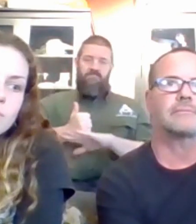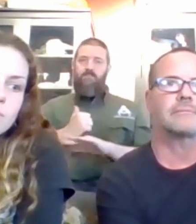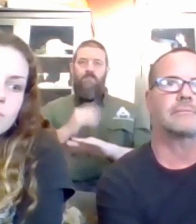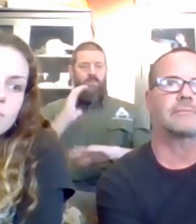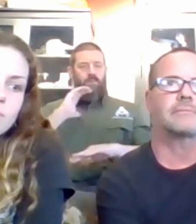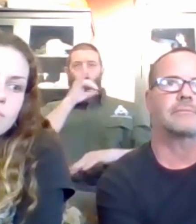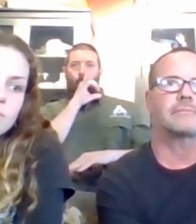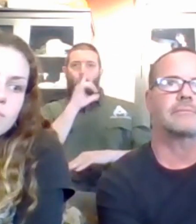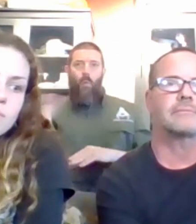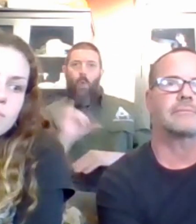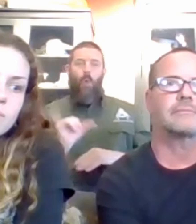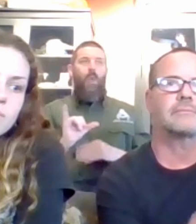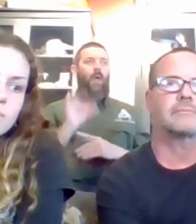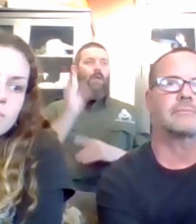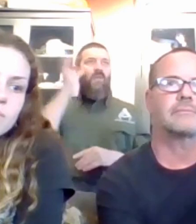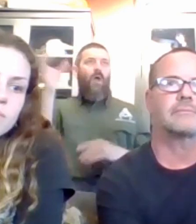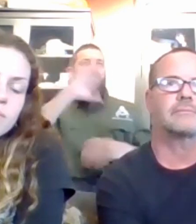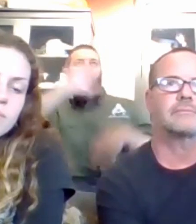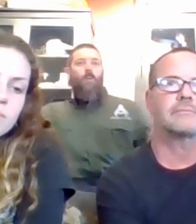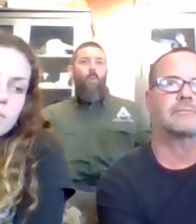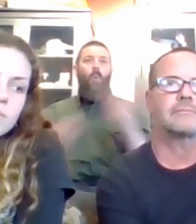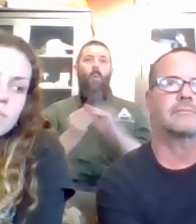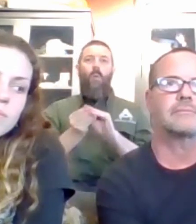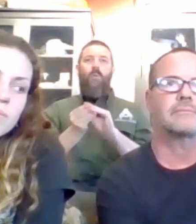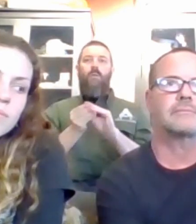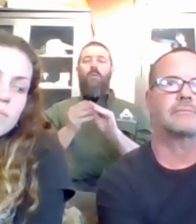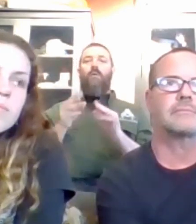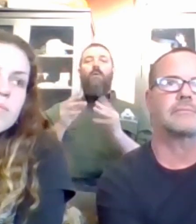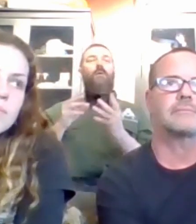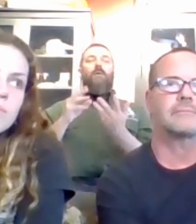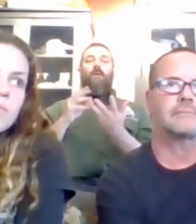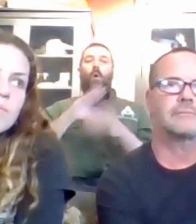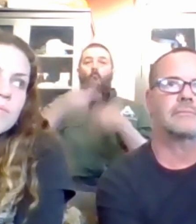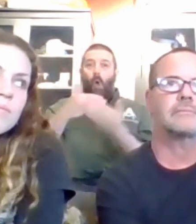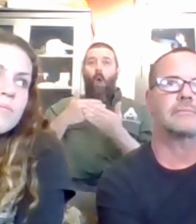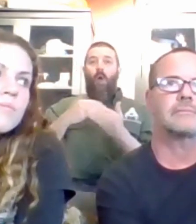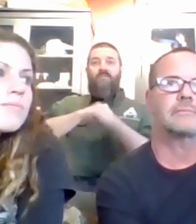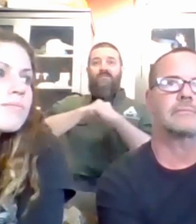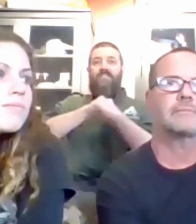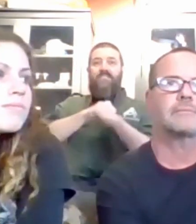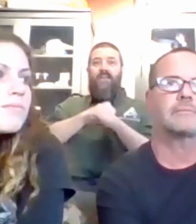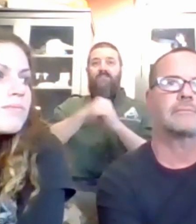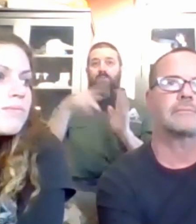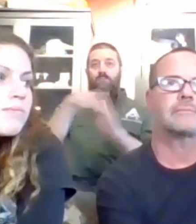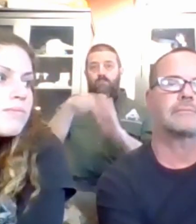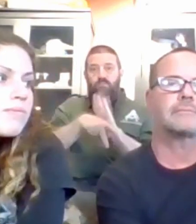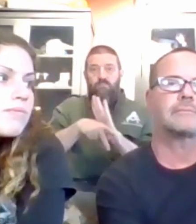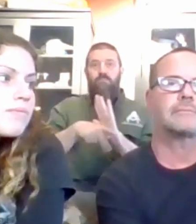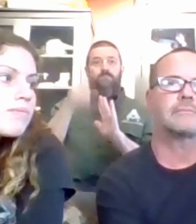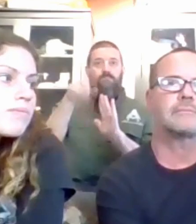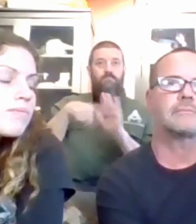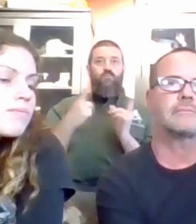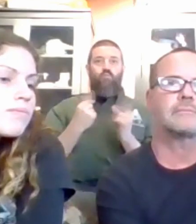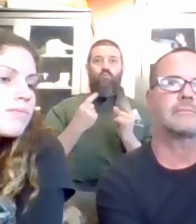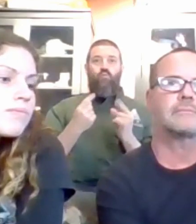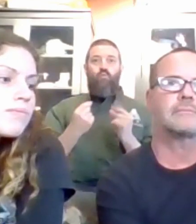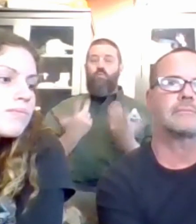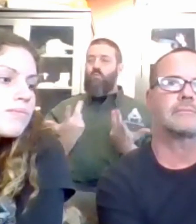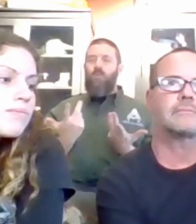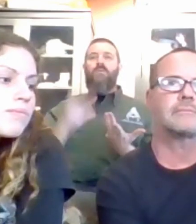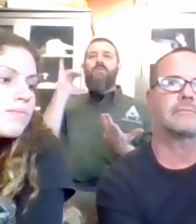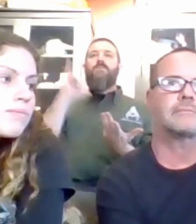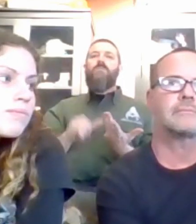put everything together, the concept, what it was going to look like. We went over all of the safety protocols. What does that look like so that we can